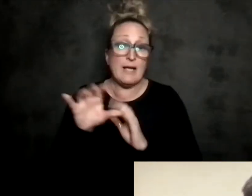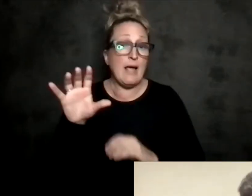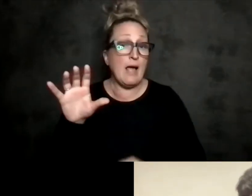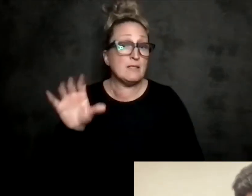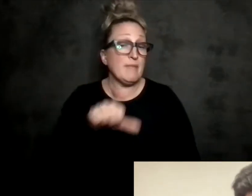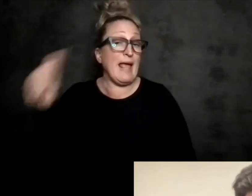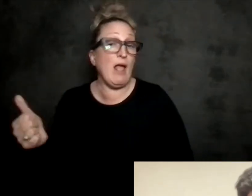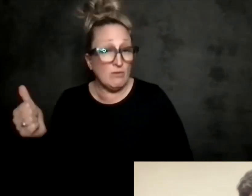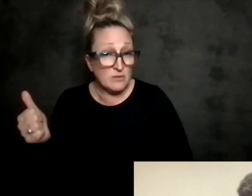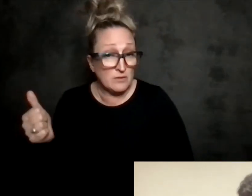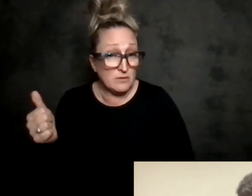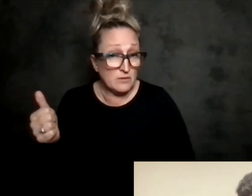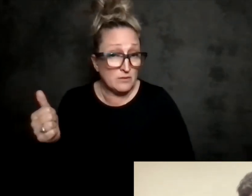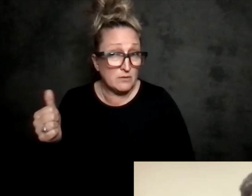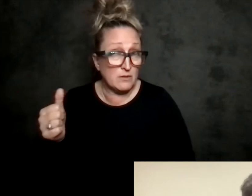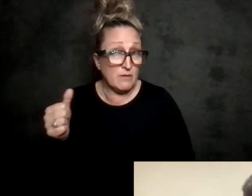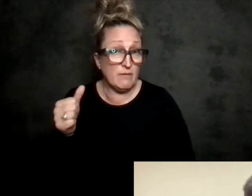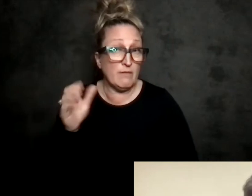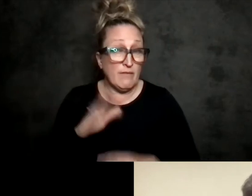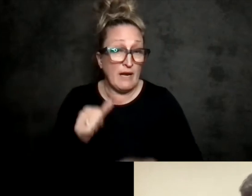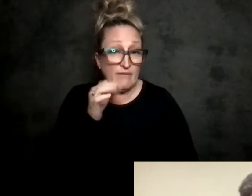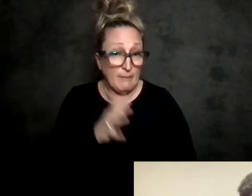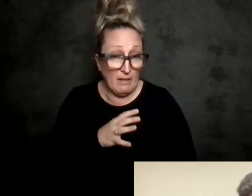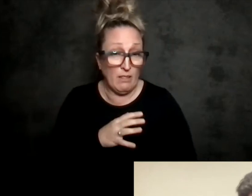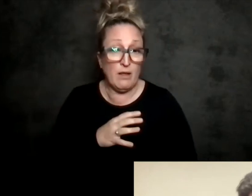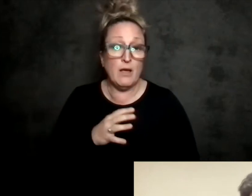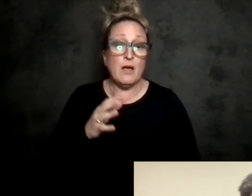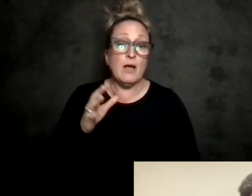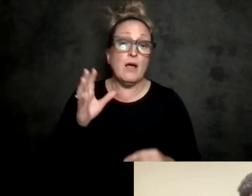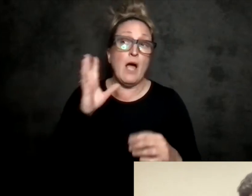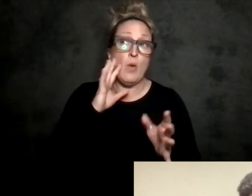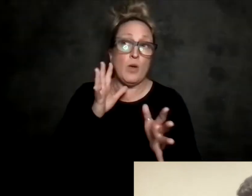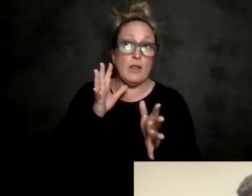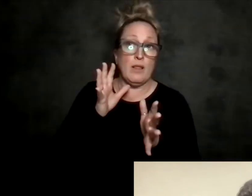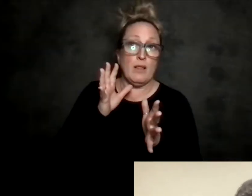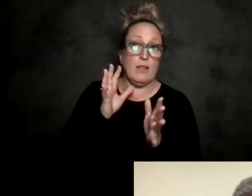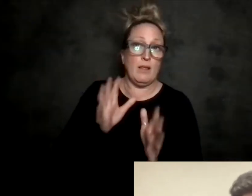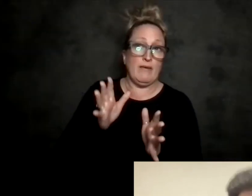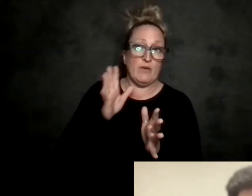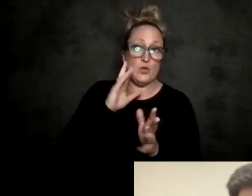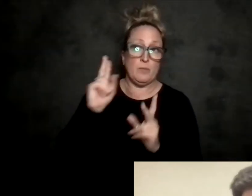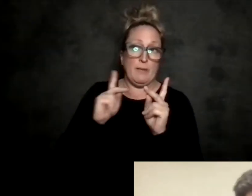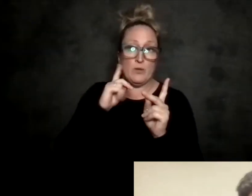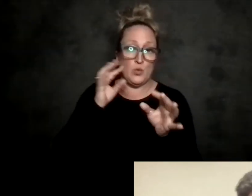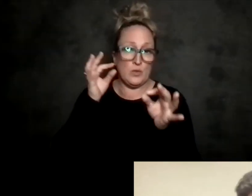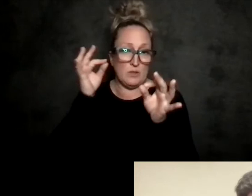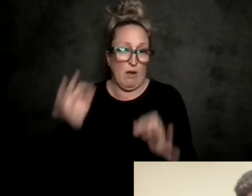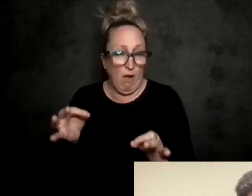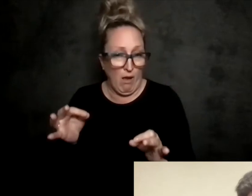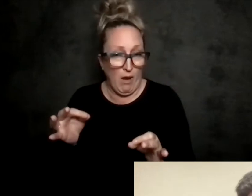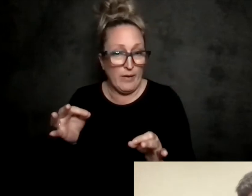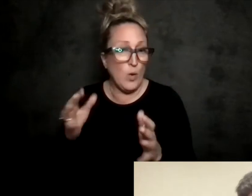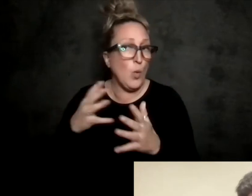something other than a female? And I will leave it to folks to decide